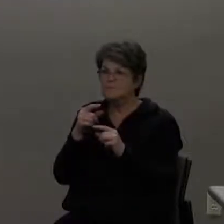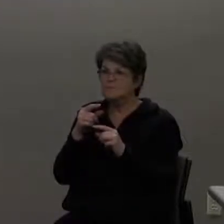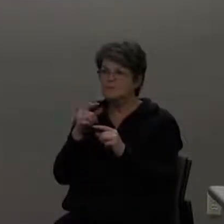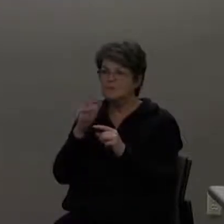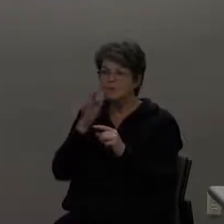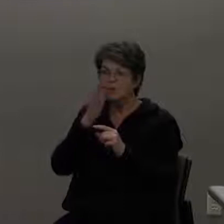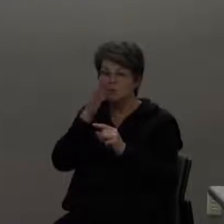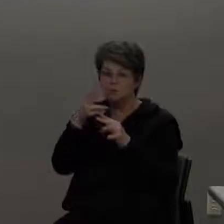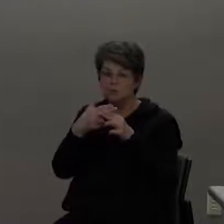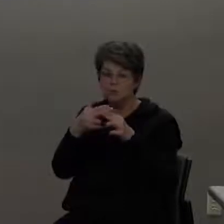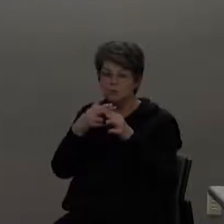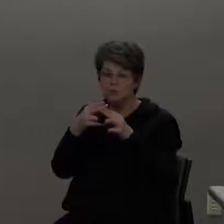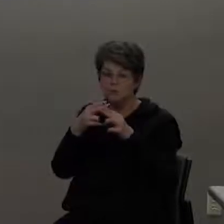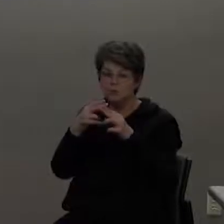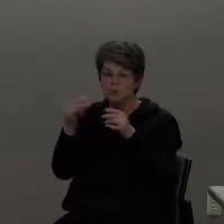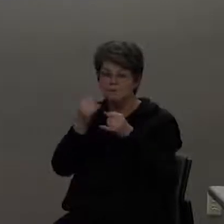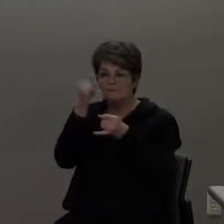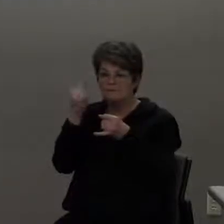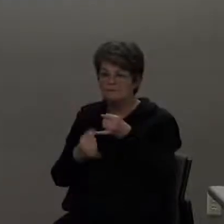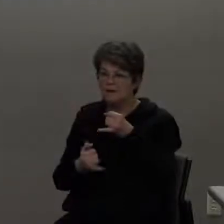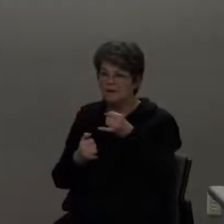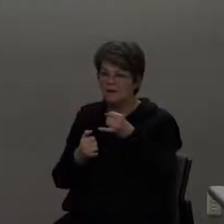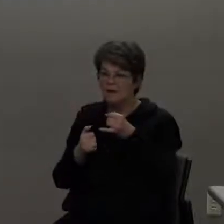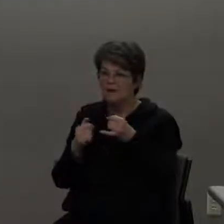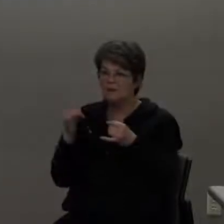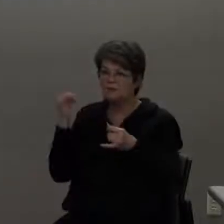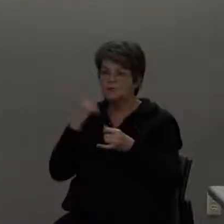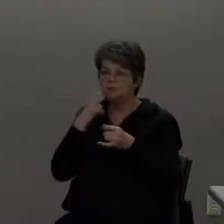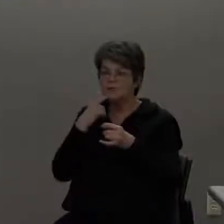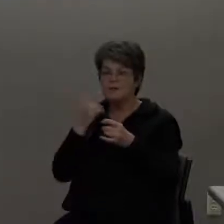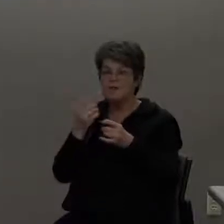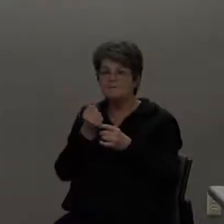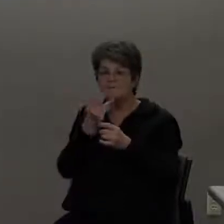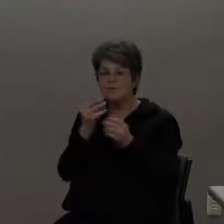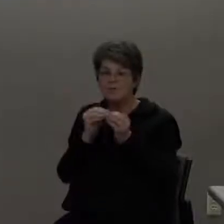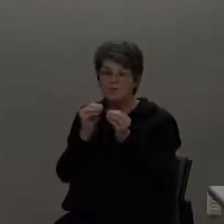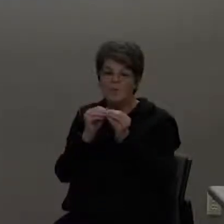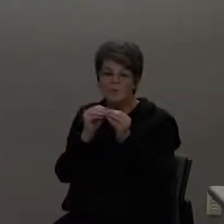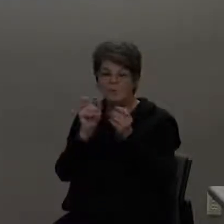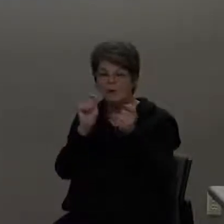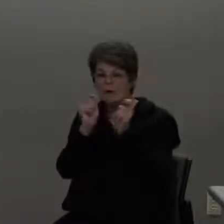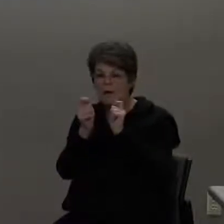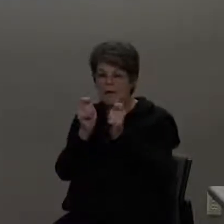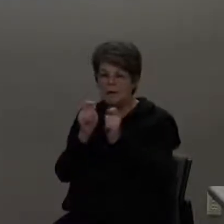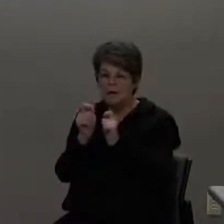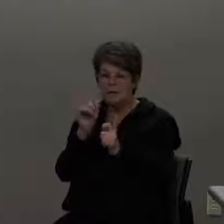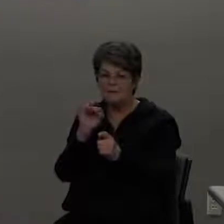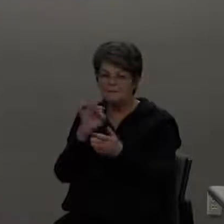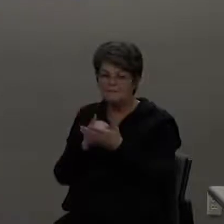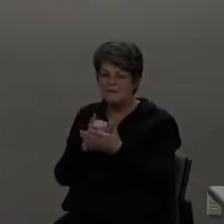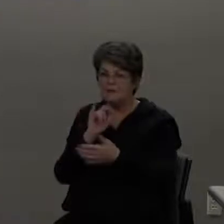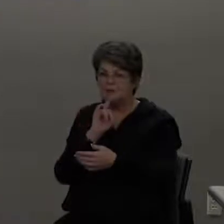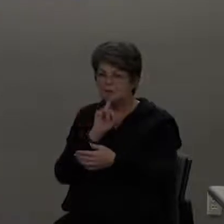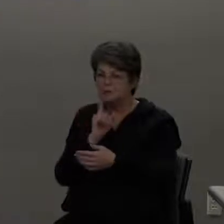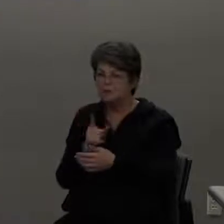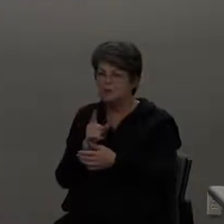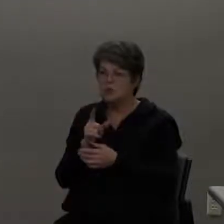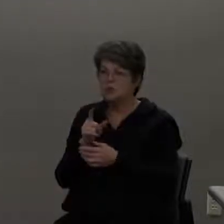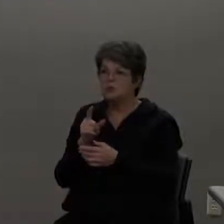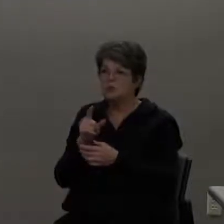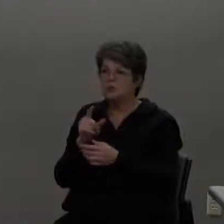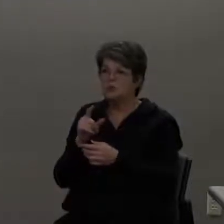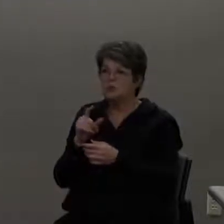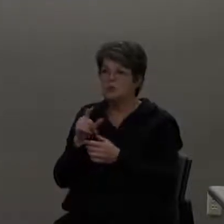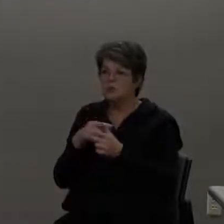stage, and that you say there might be a few more gated. And if that's a true statement or position